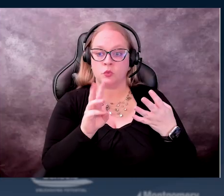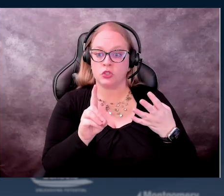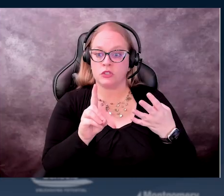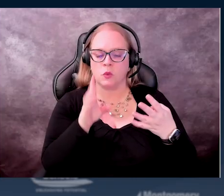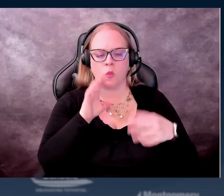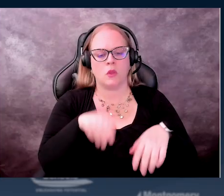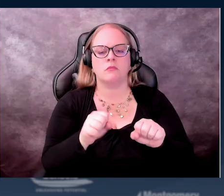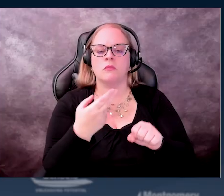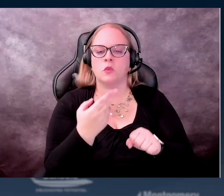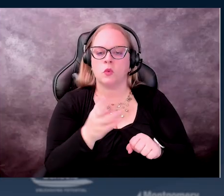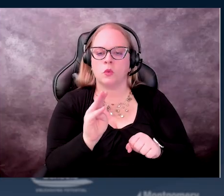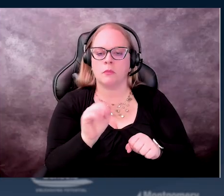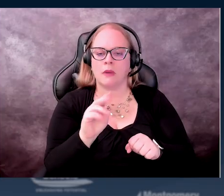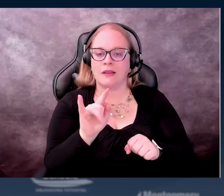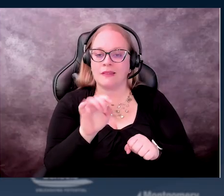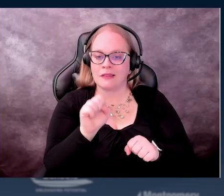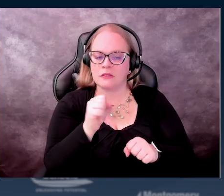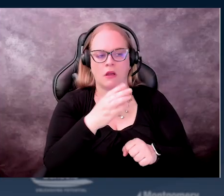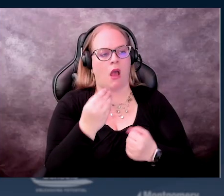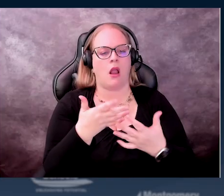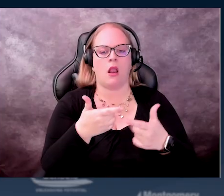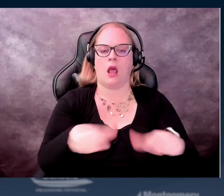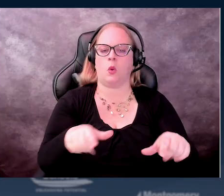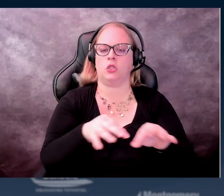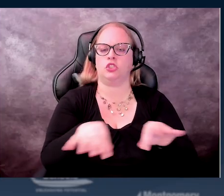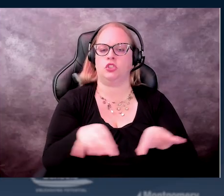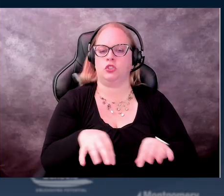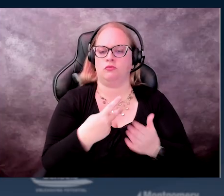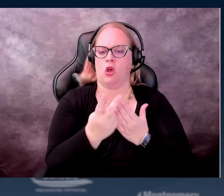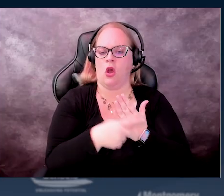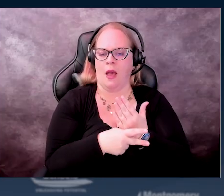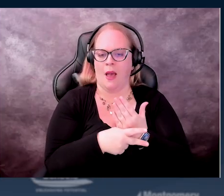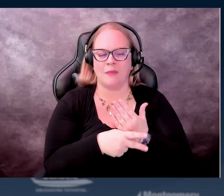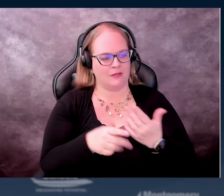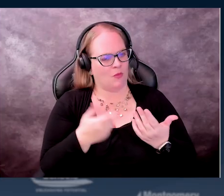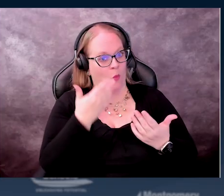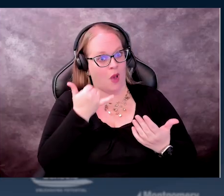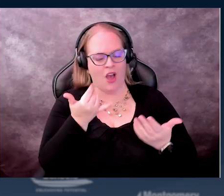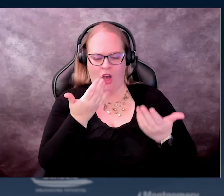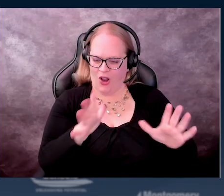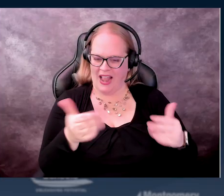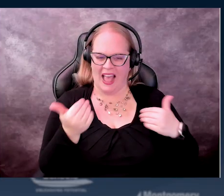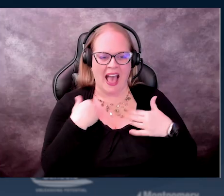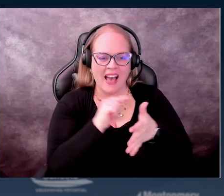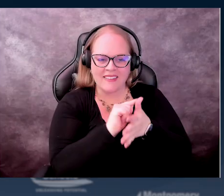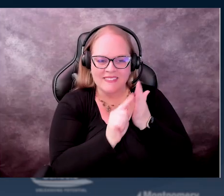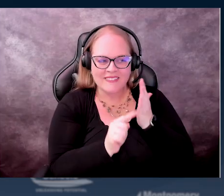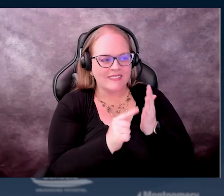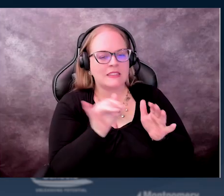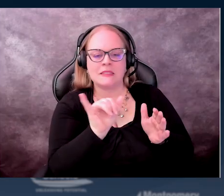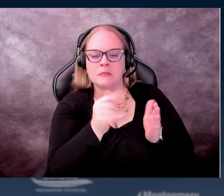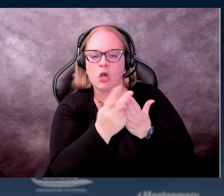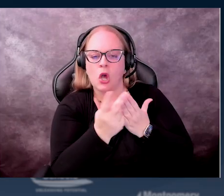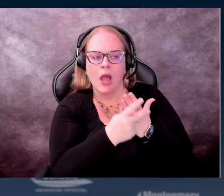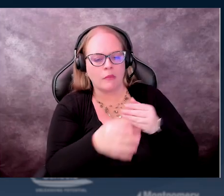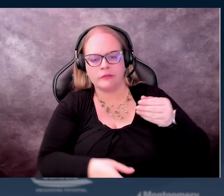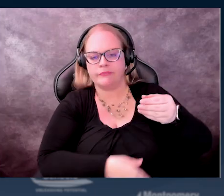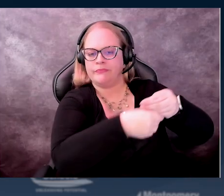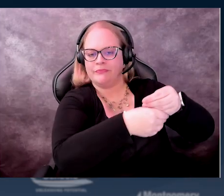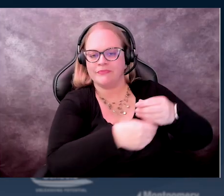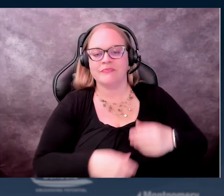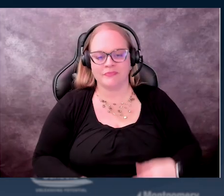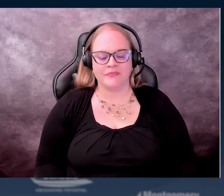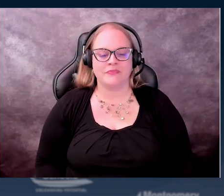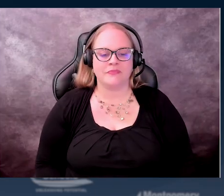programs, adding to the assets that they currently offer their local students. In Region 3,